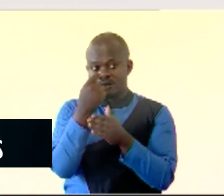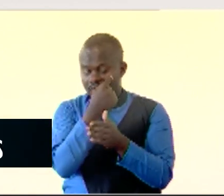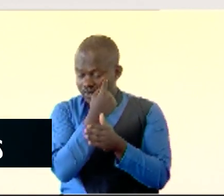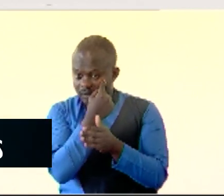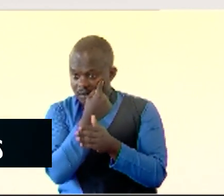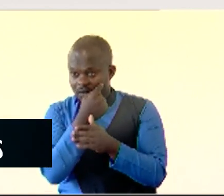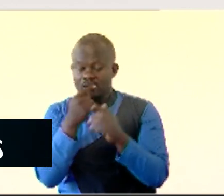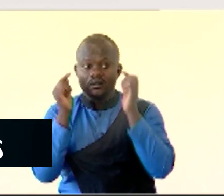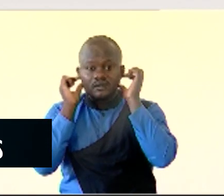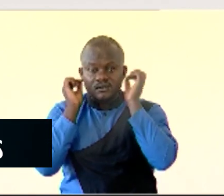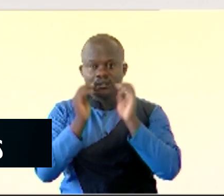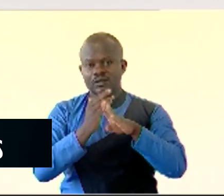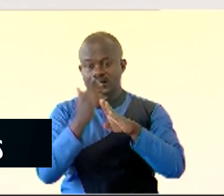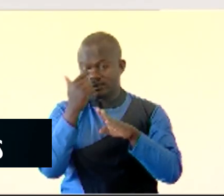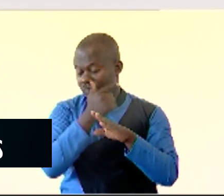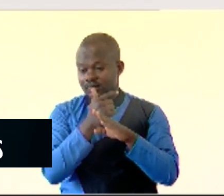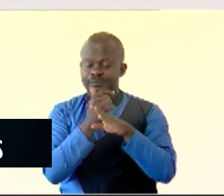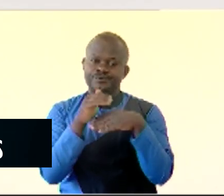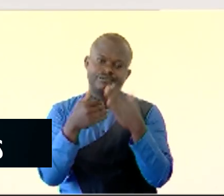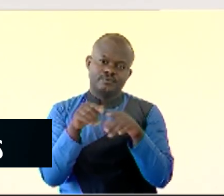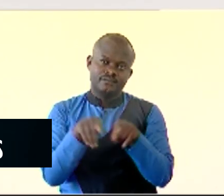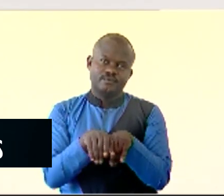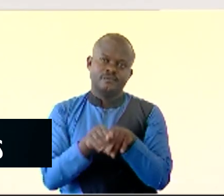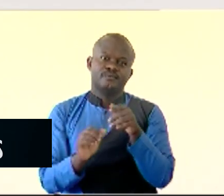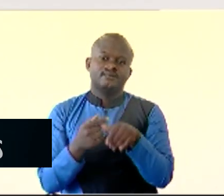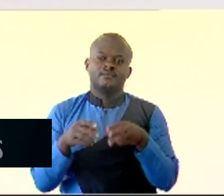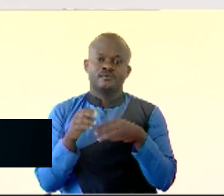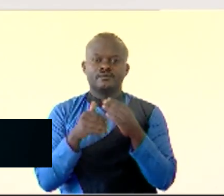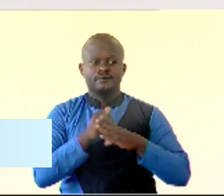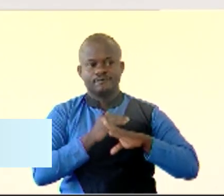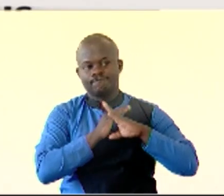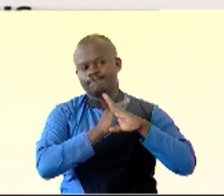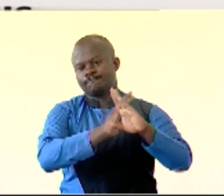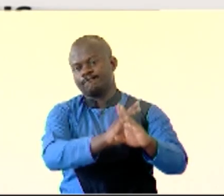the first line of defense. The eye can also be the first line of defense.